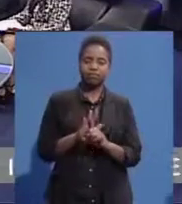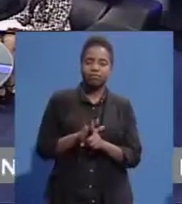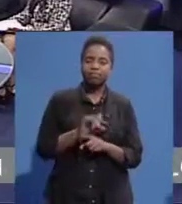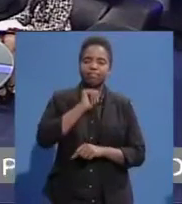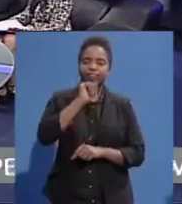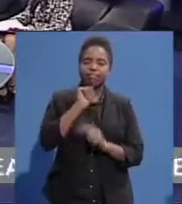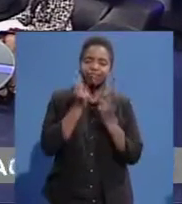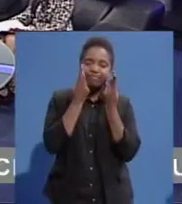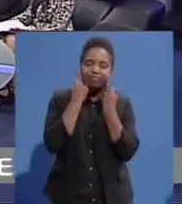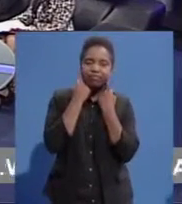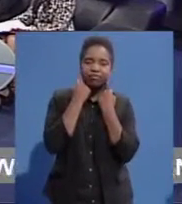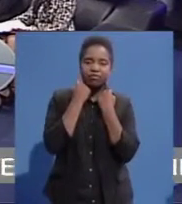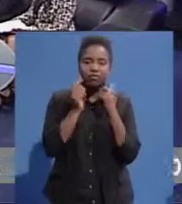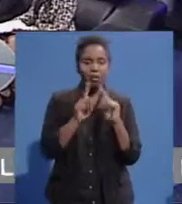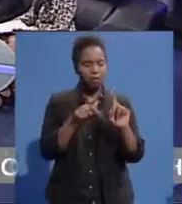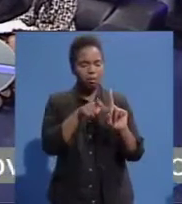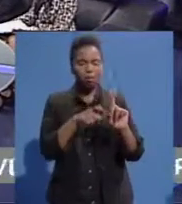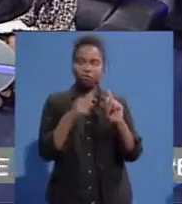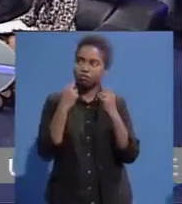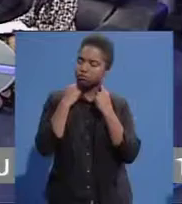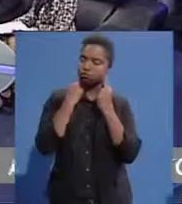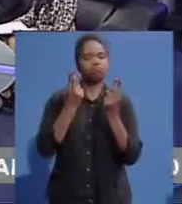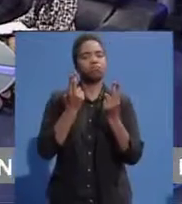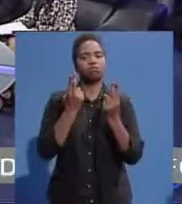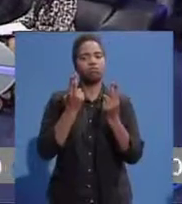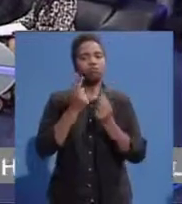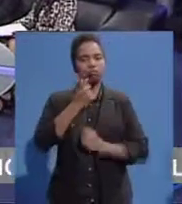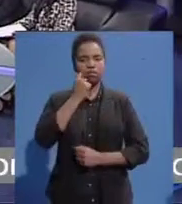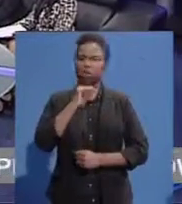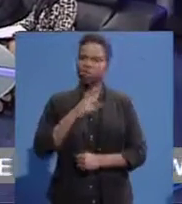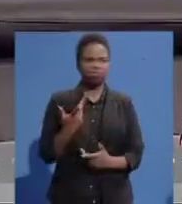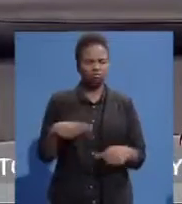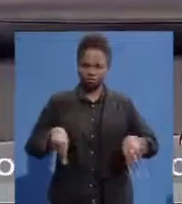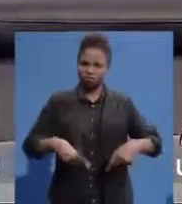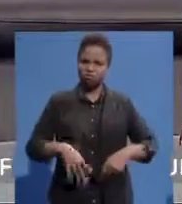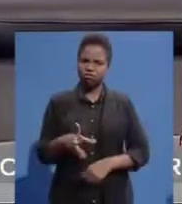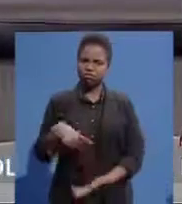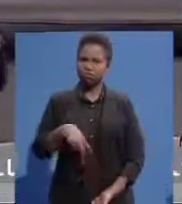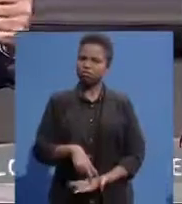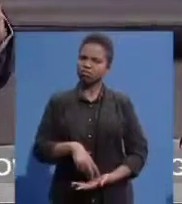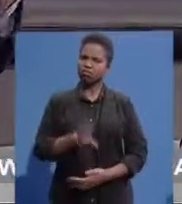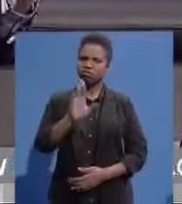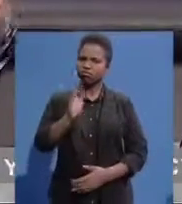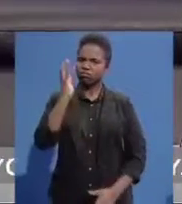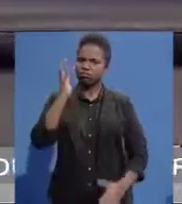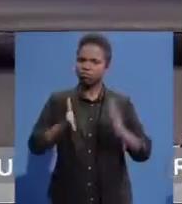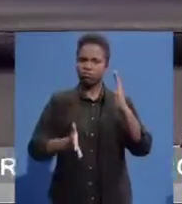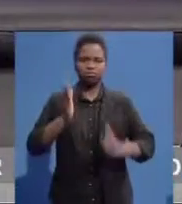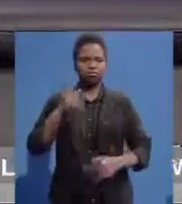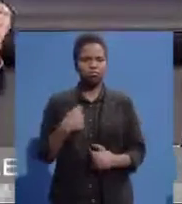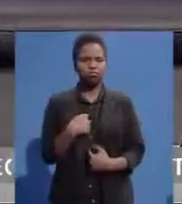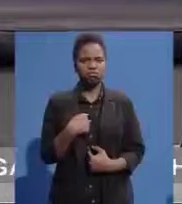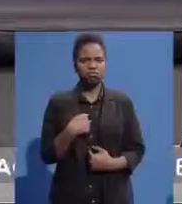thought, my goodness, you know, here's something special. Here's a man who's not afraid to stand up. He's not afraid to step out